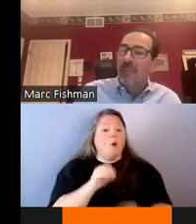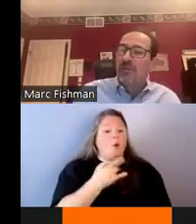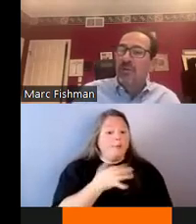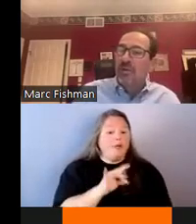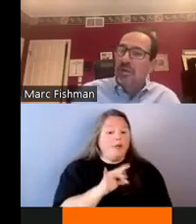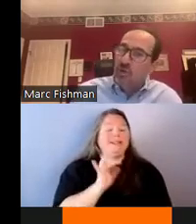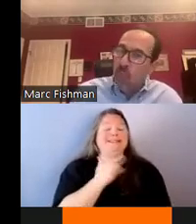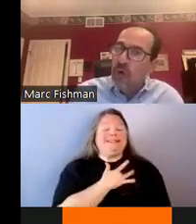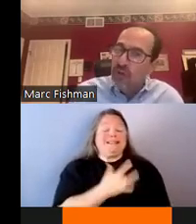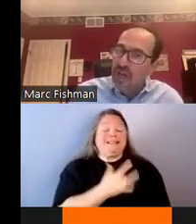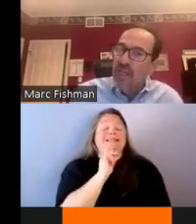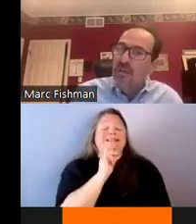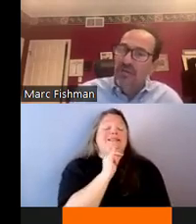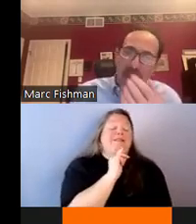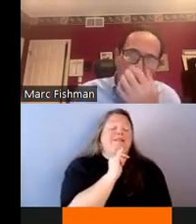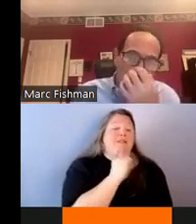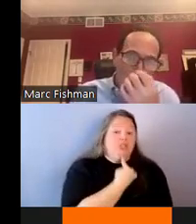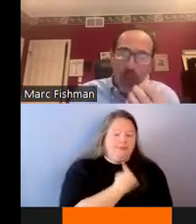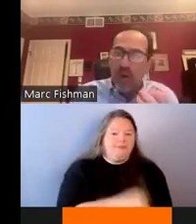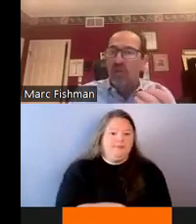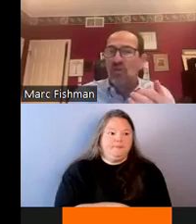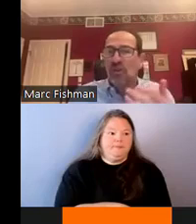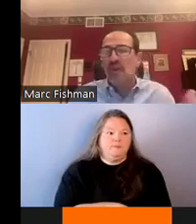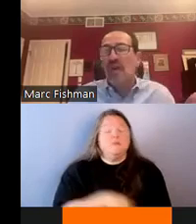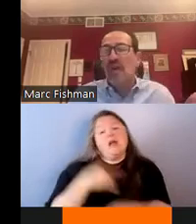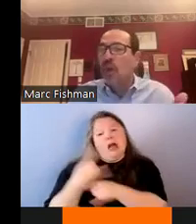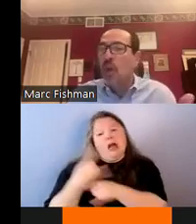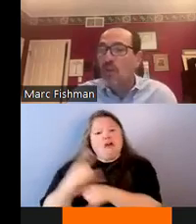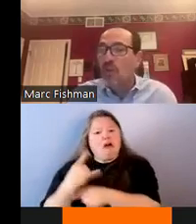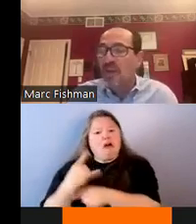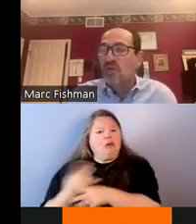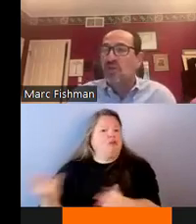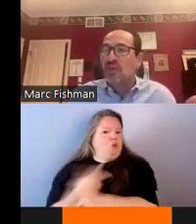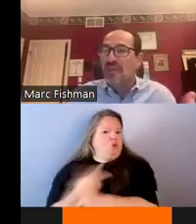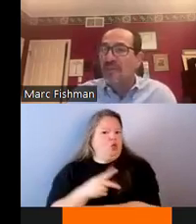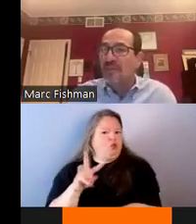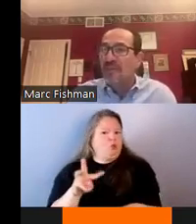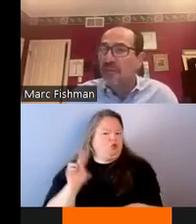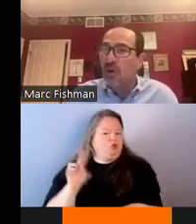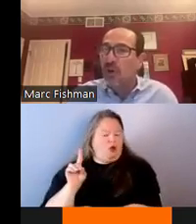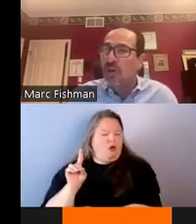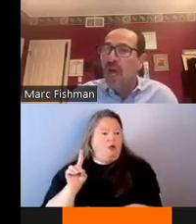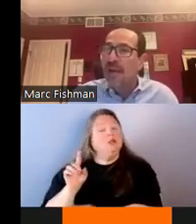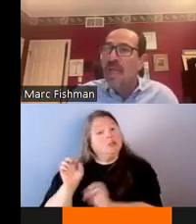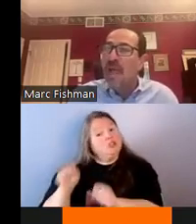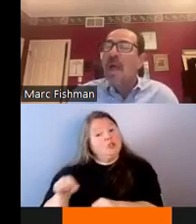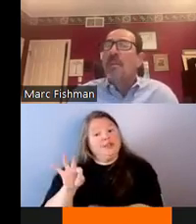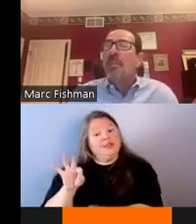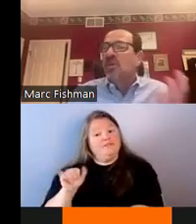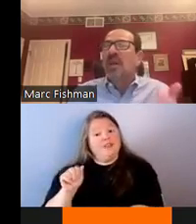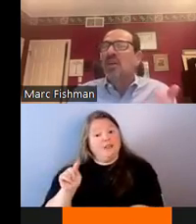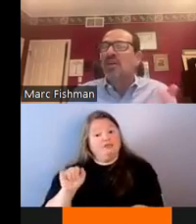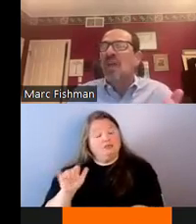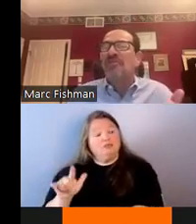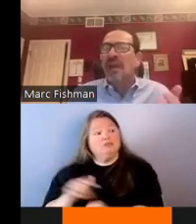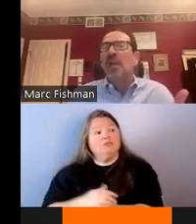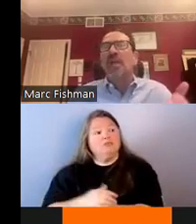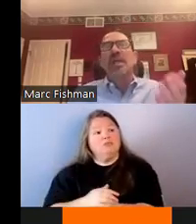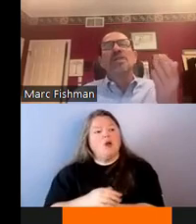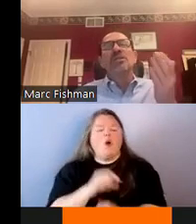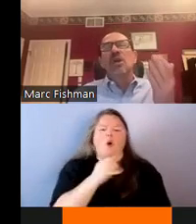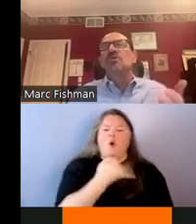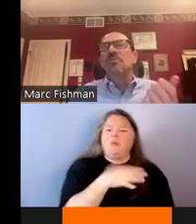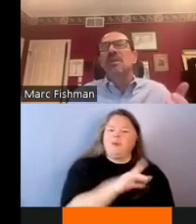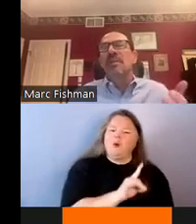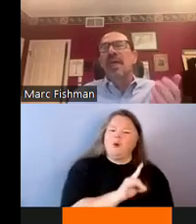Alcohol perhaps is the worst, and it can be fatal. Opioid addiction is not fatal, although the patients will say they feel like they're going to die. But just because it's not